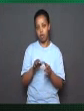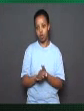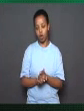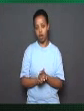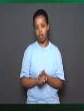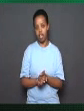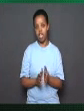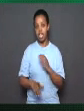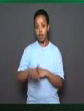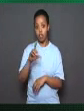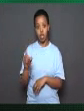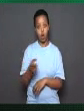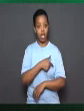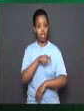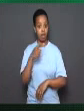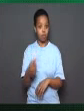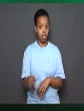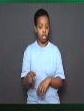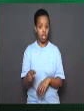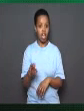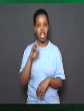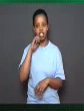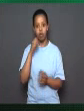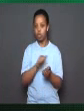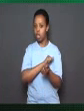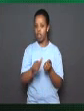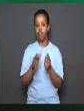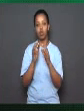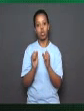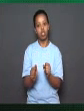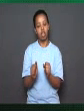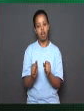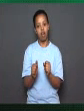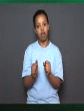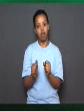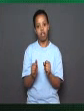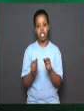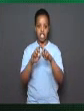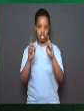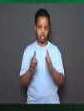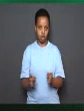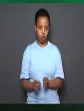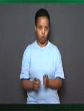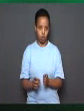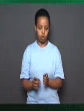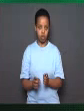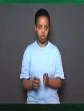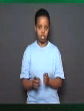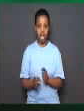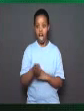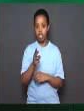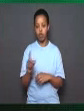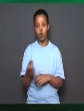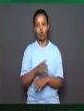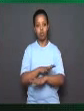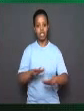Higher temperatures can destroy enzymes by changing the shape of their active